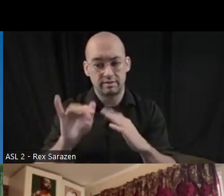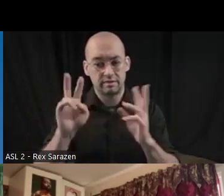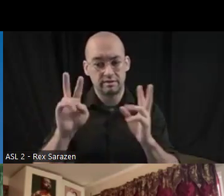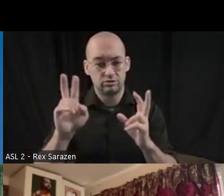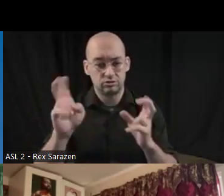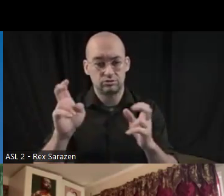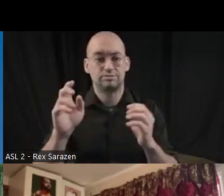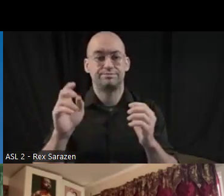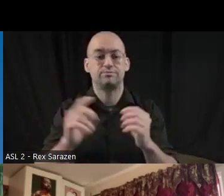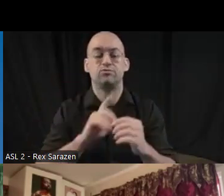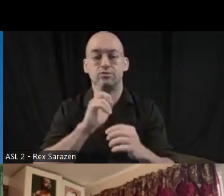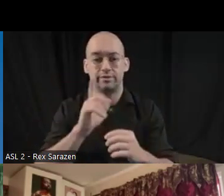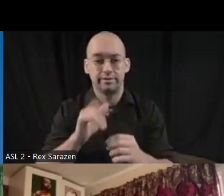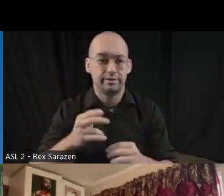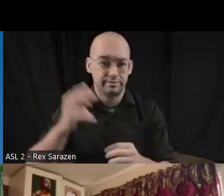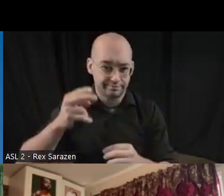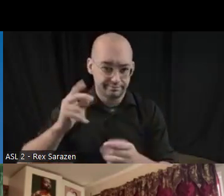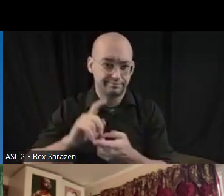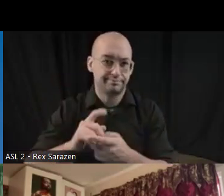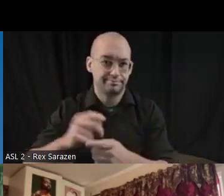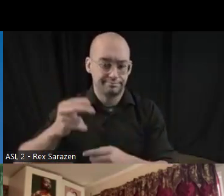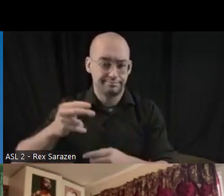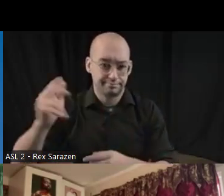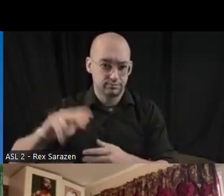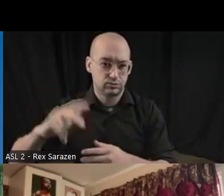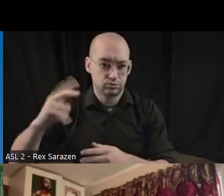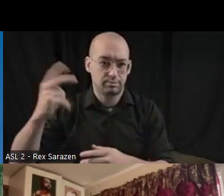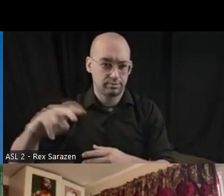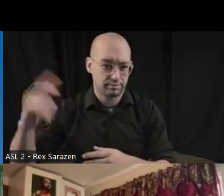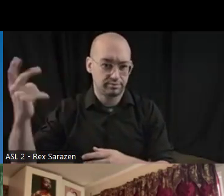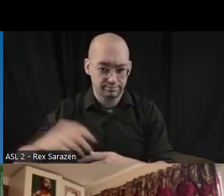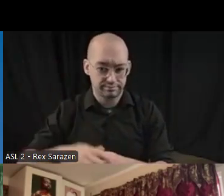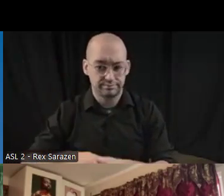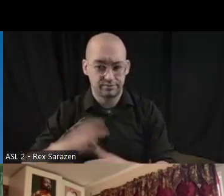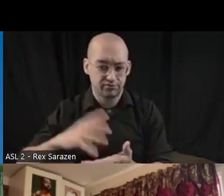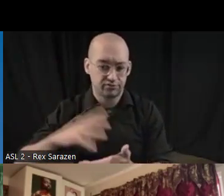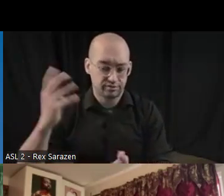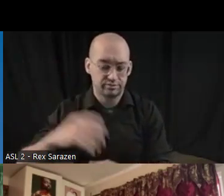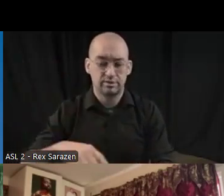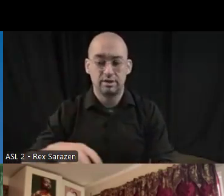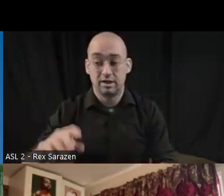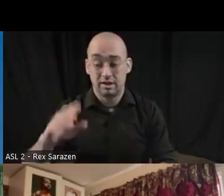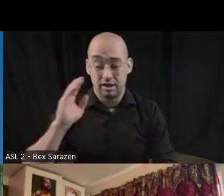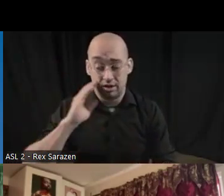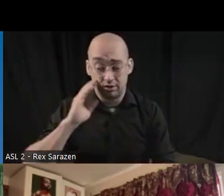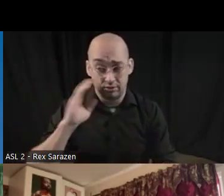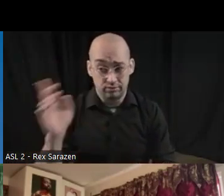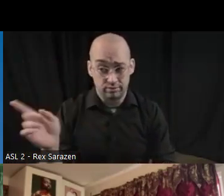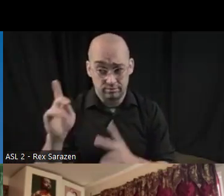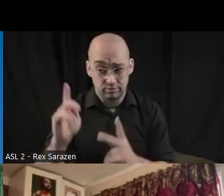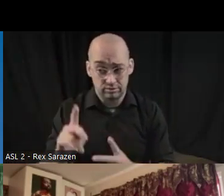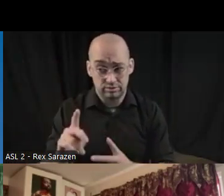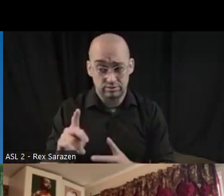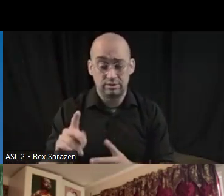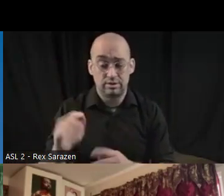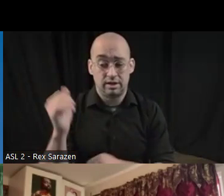of our main activists who's been active, I've known them since pass away. And there were people who were afraid to come to the